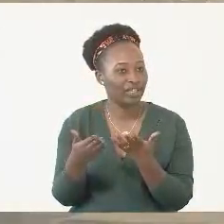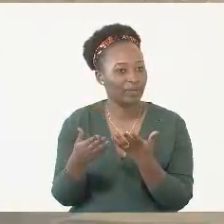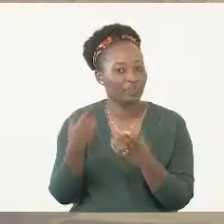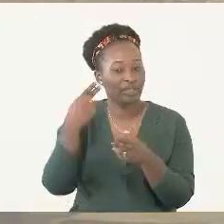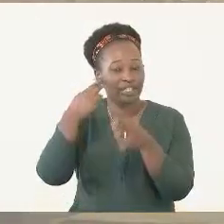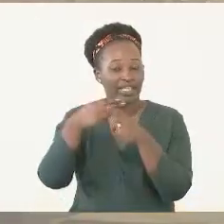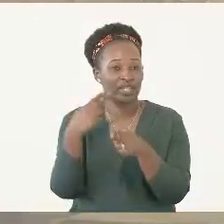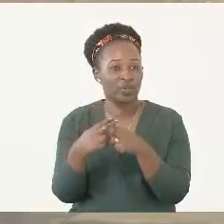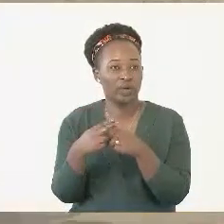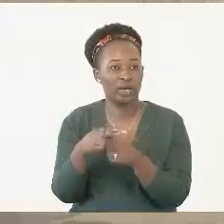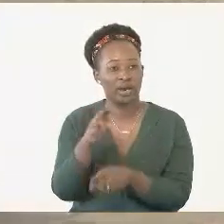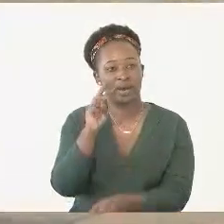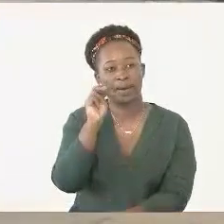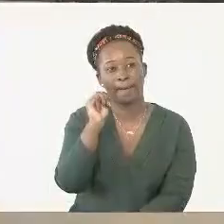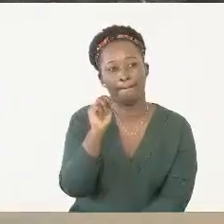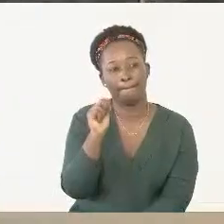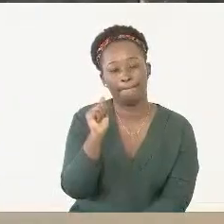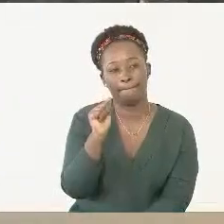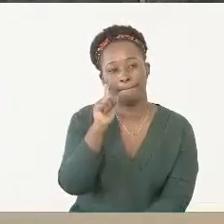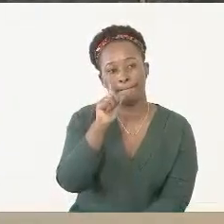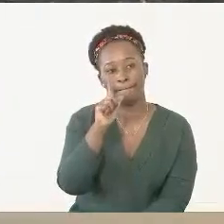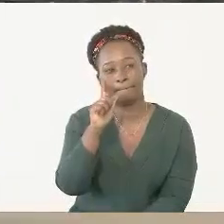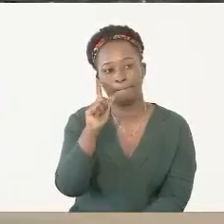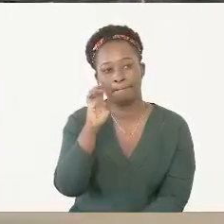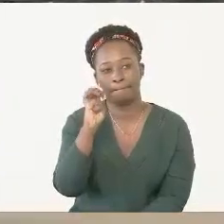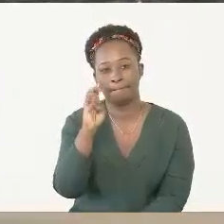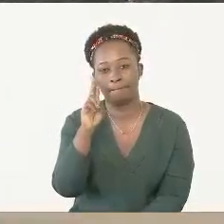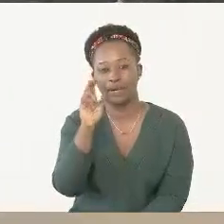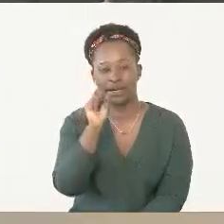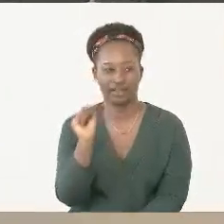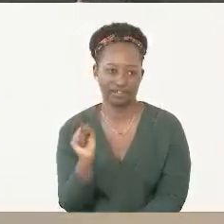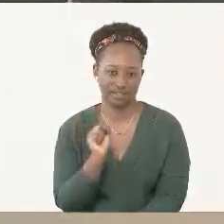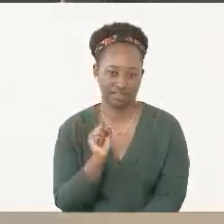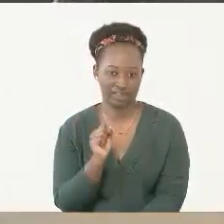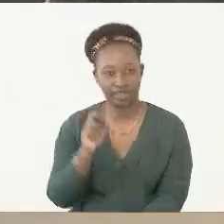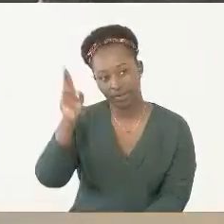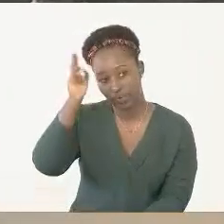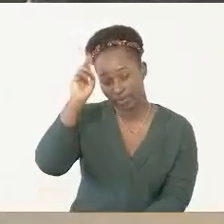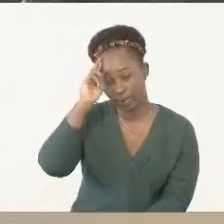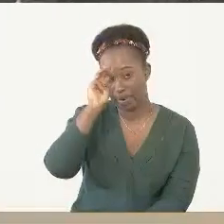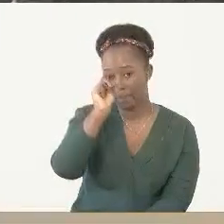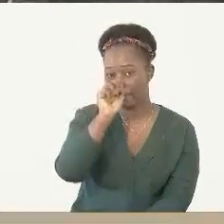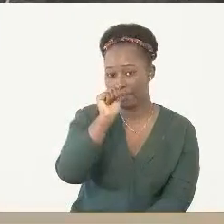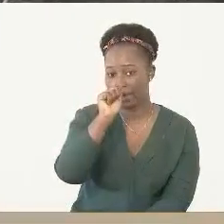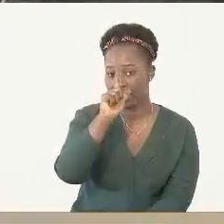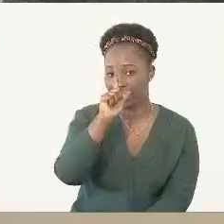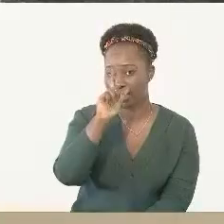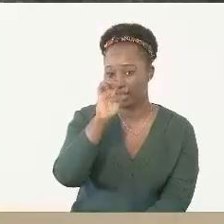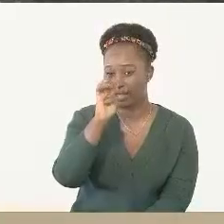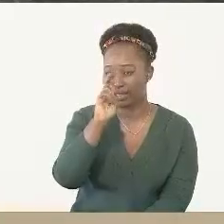call it malleus. And remember, apart from malleus, which is